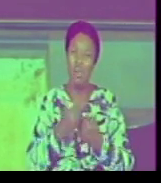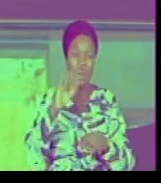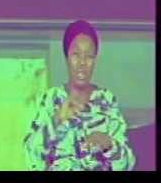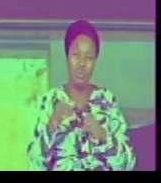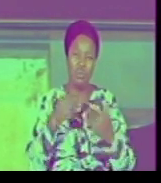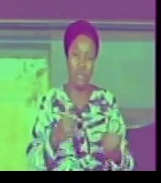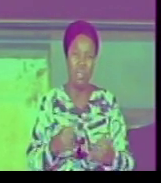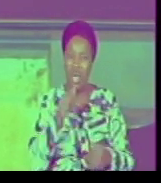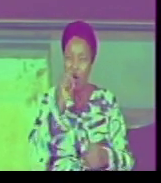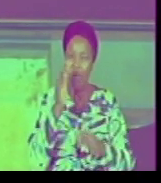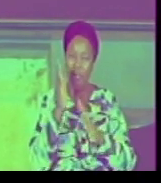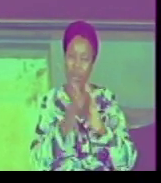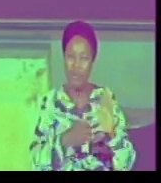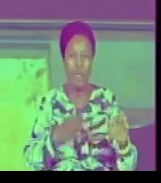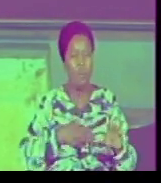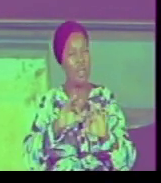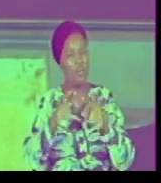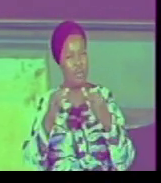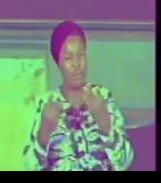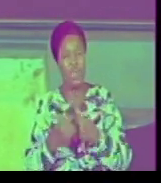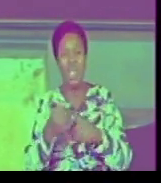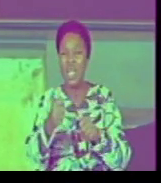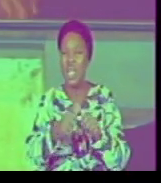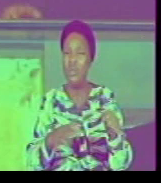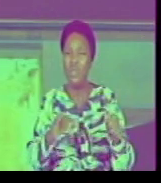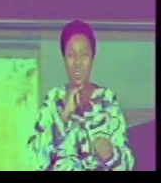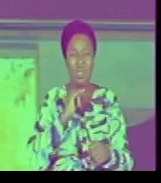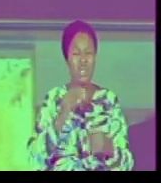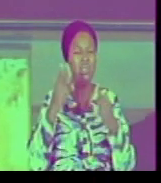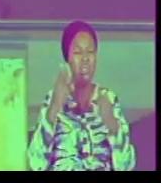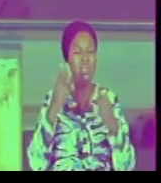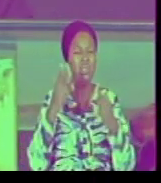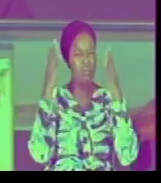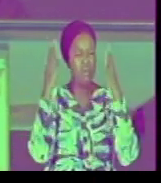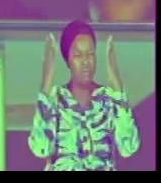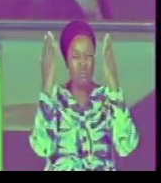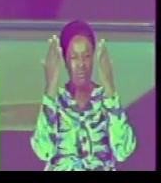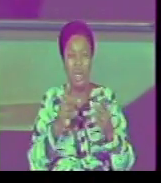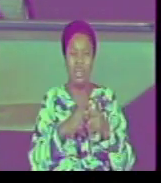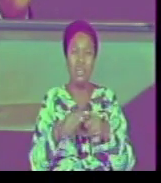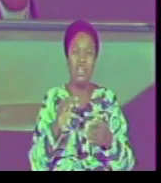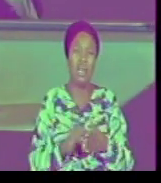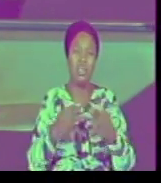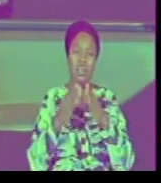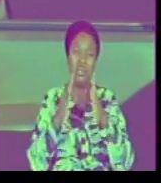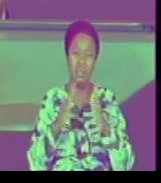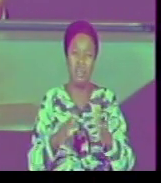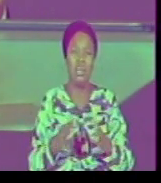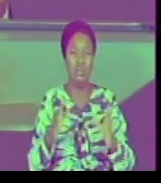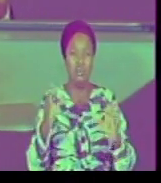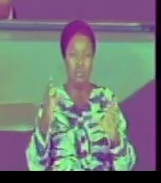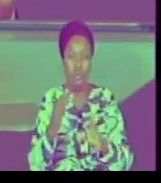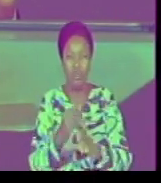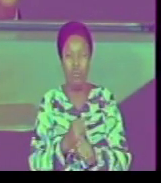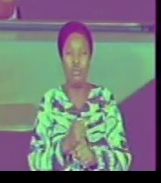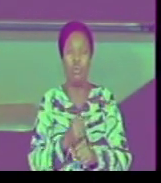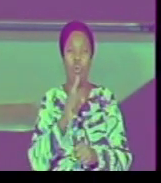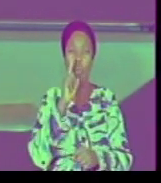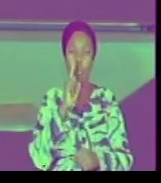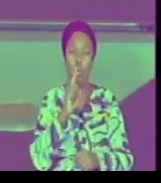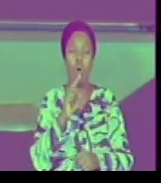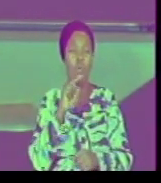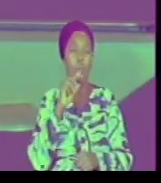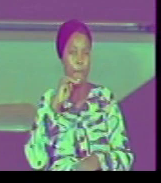is bleak and black. And the overseer took one message,